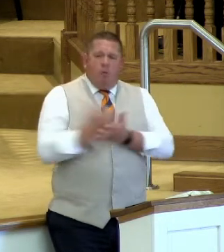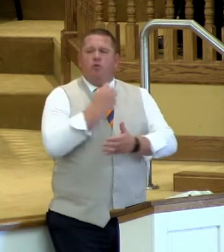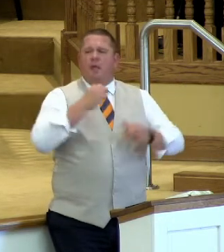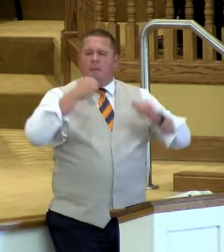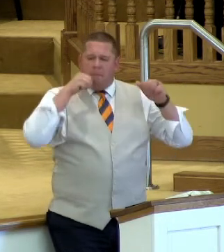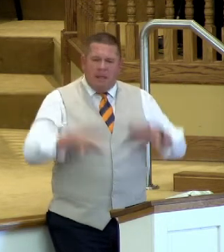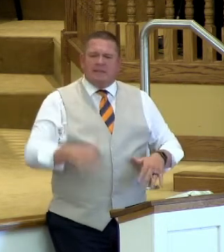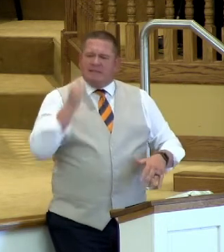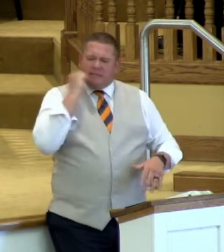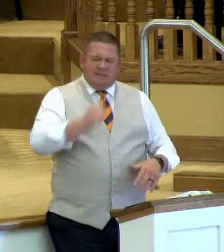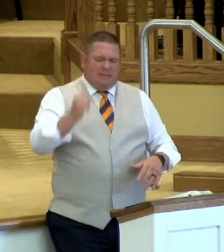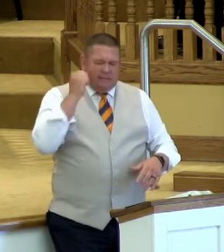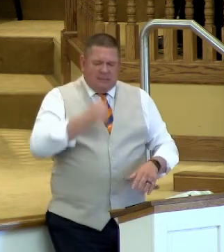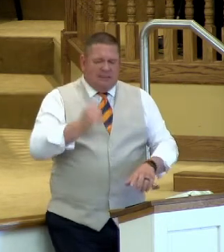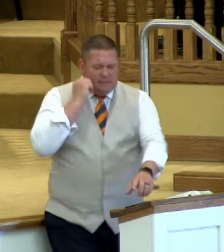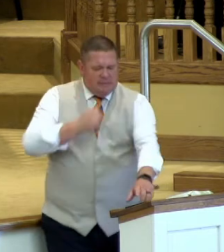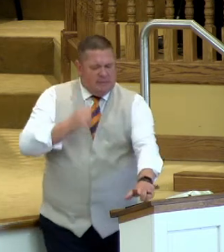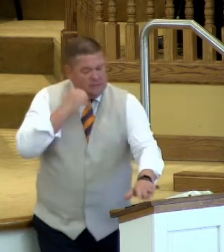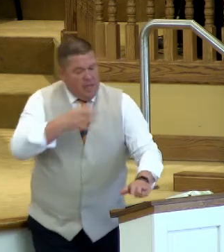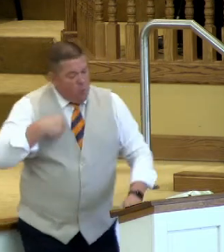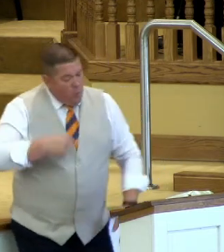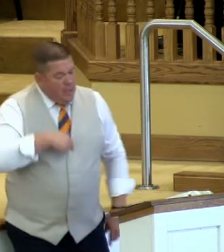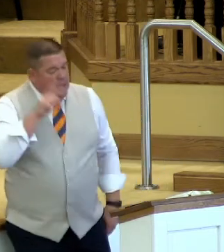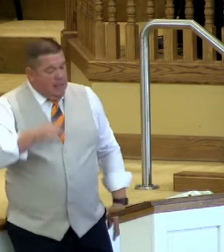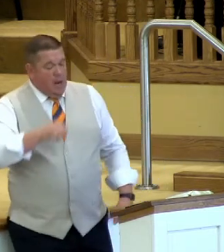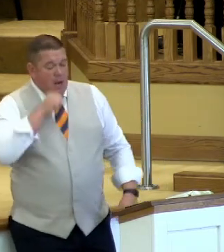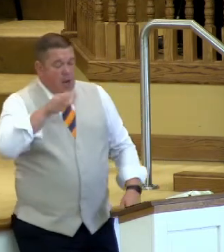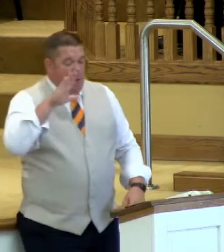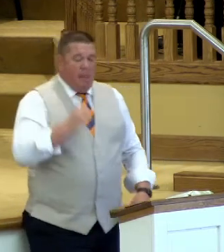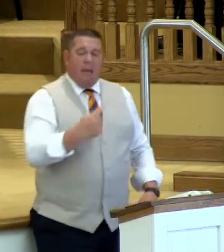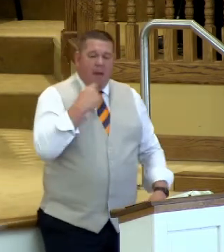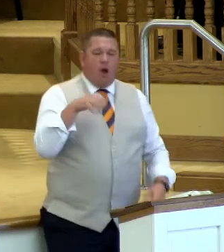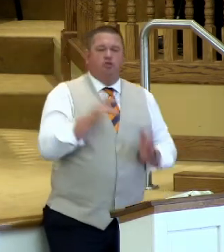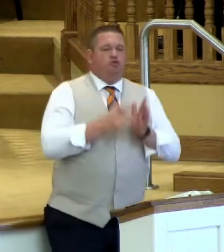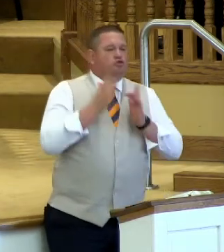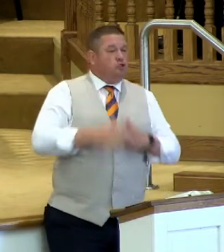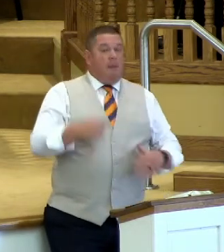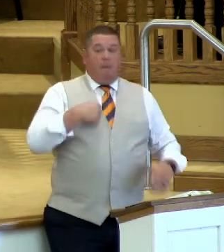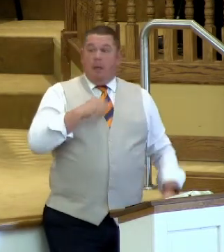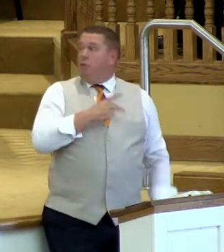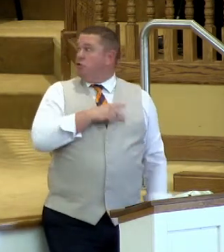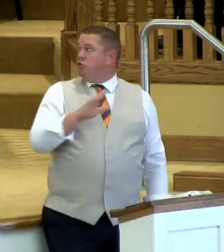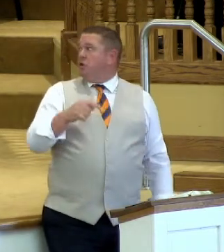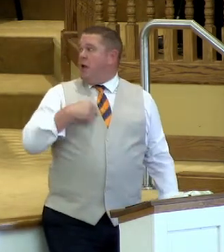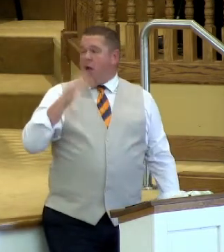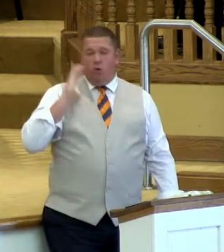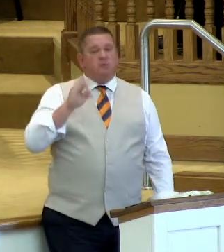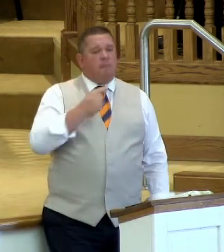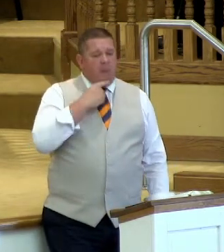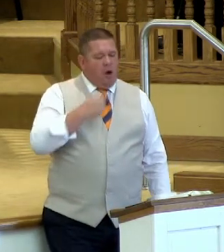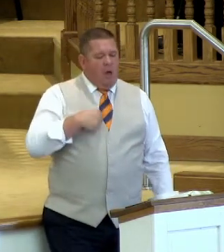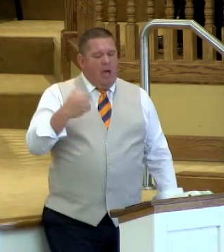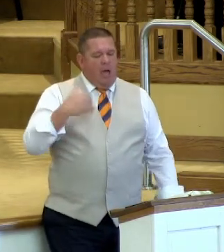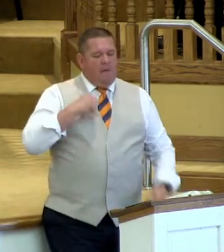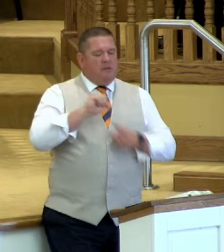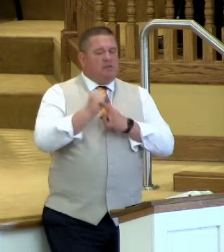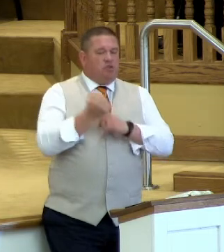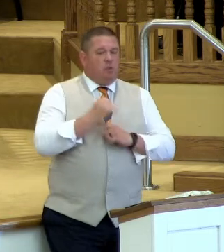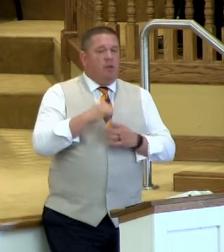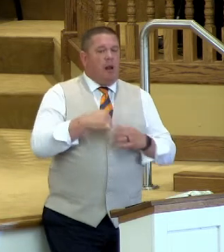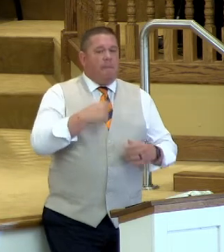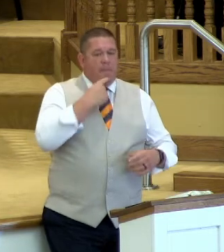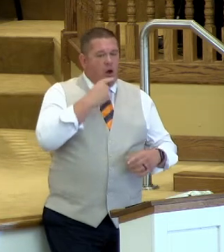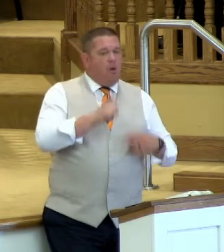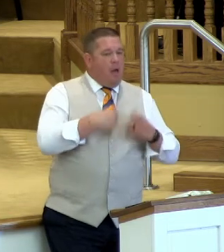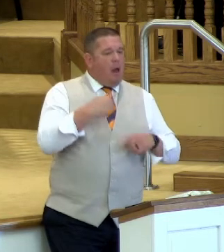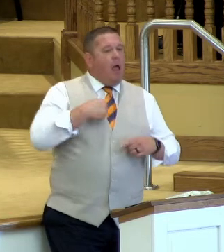opportunities and blessings, day after day and day after day, and we need to not be bitter as Christians. Me personally, I used to be bitter. I had situations I was bitter